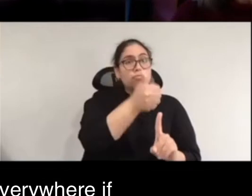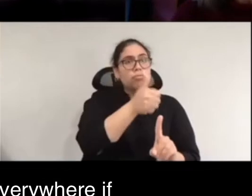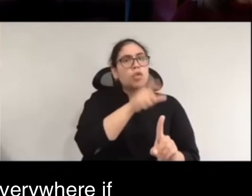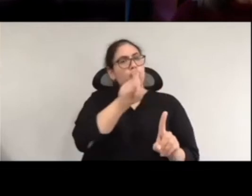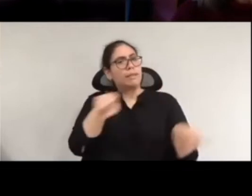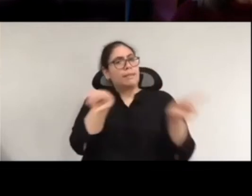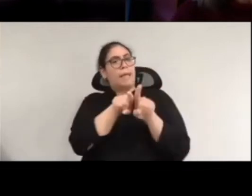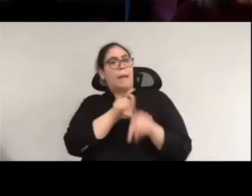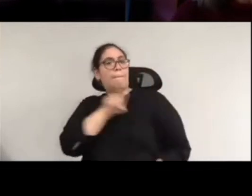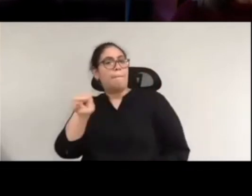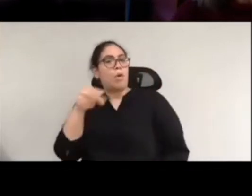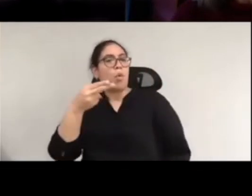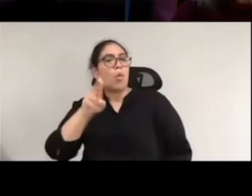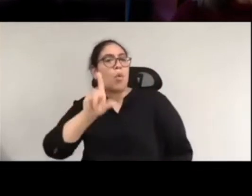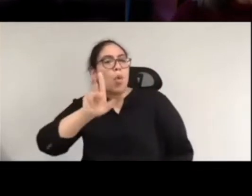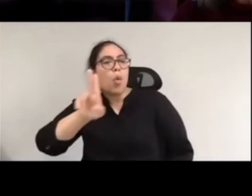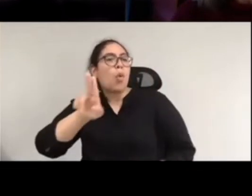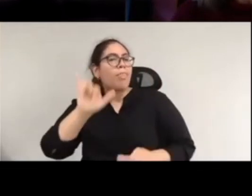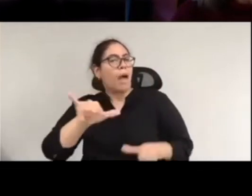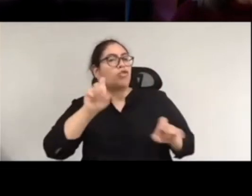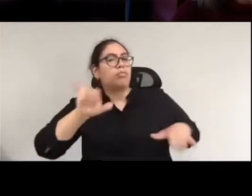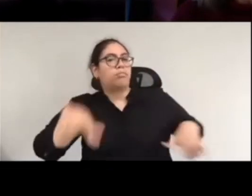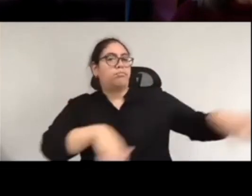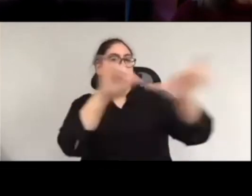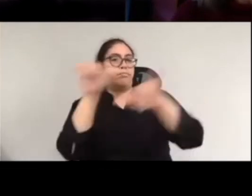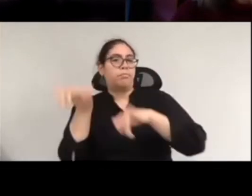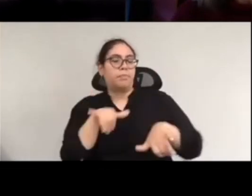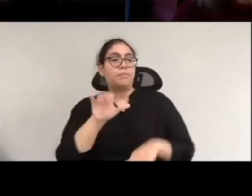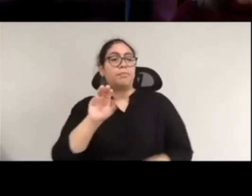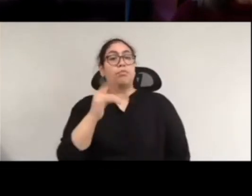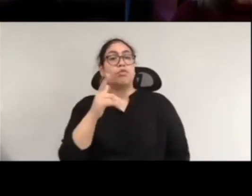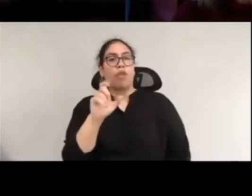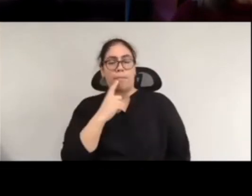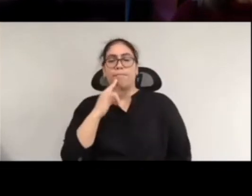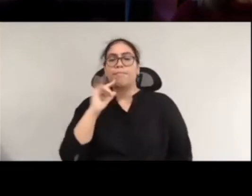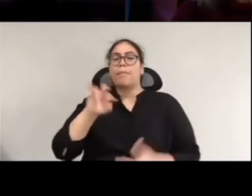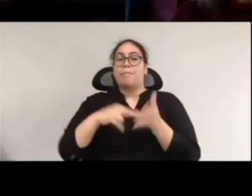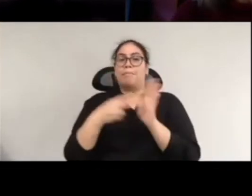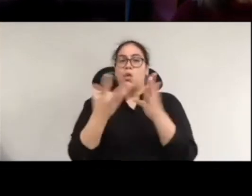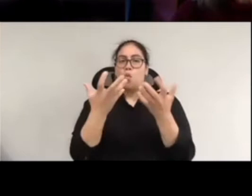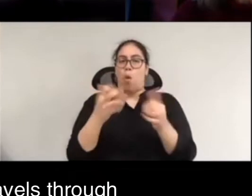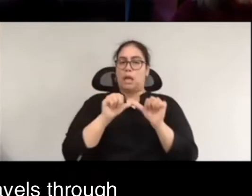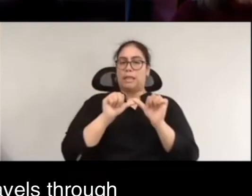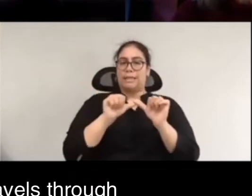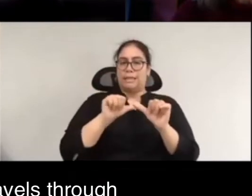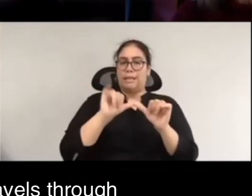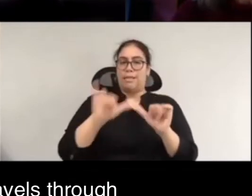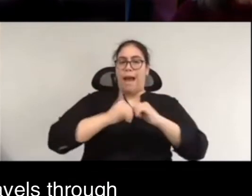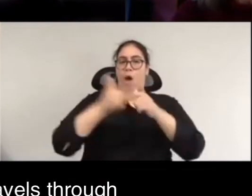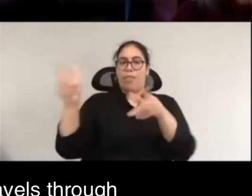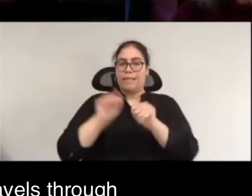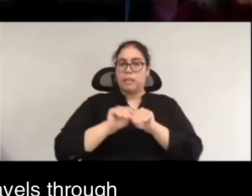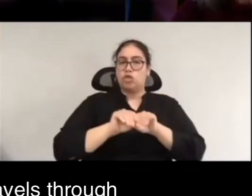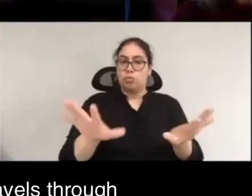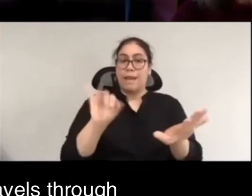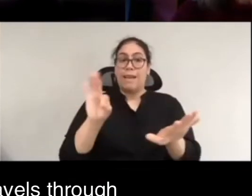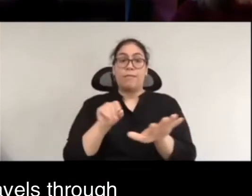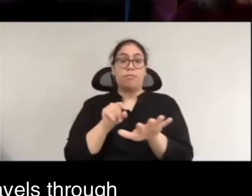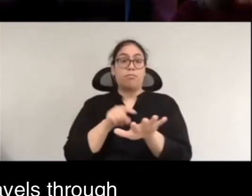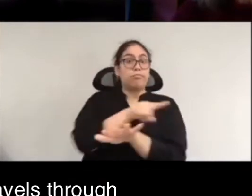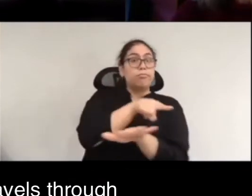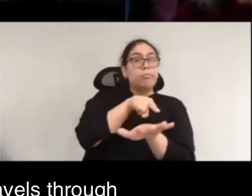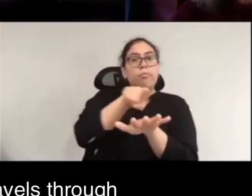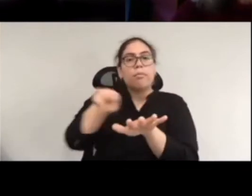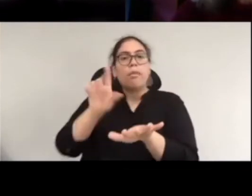movie. Right. So the consistency of distribution, if at all possible, is that asset travels through